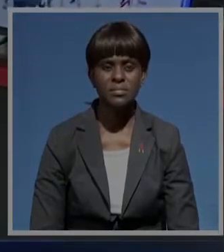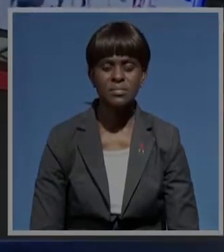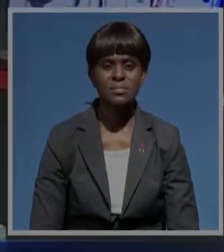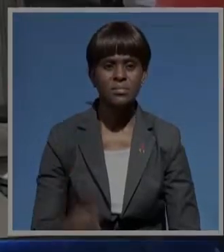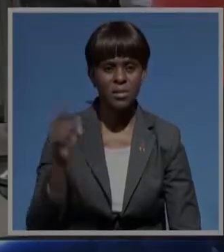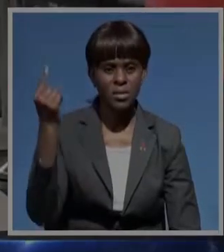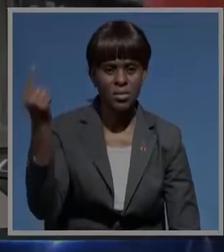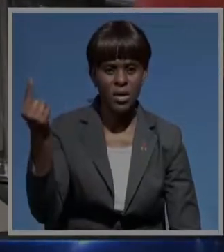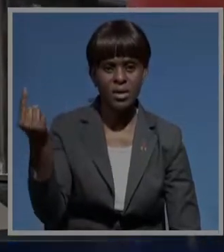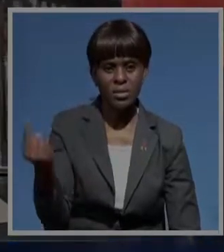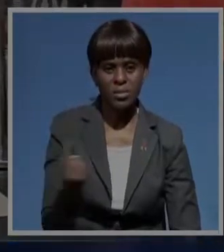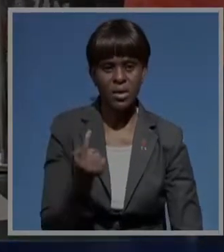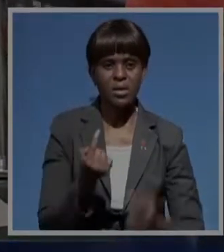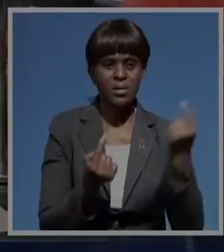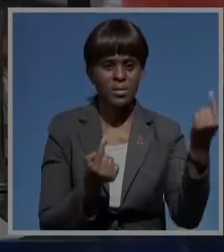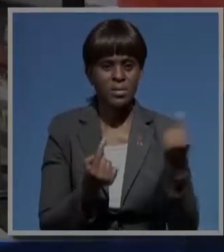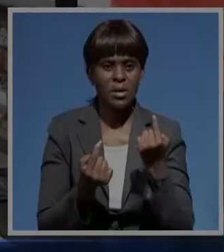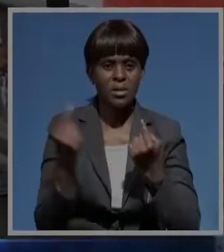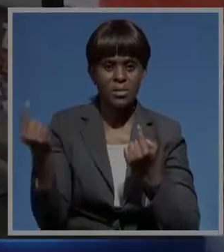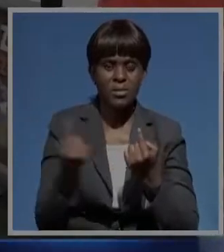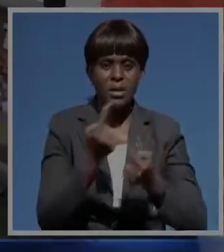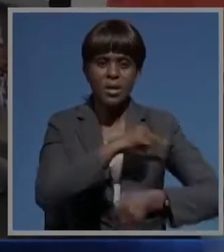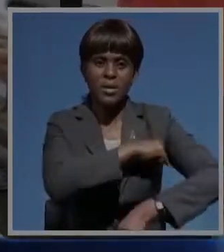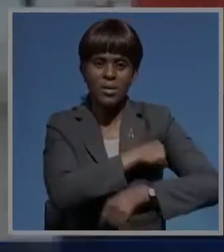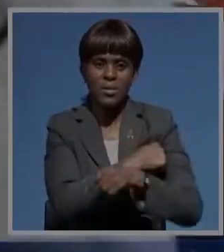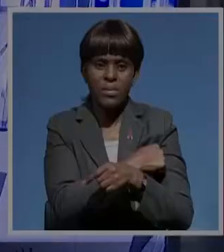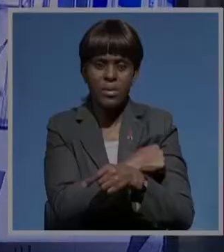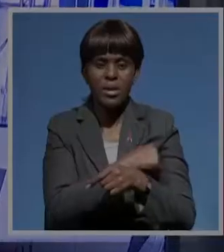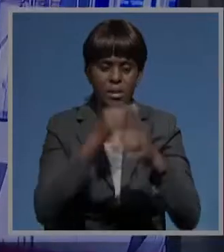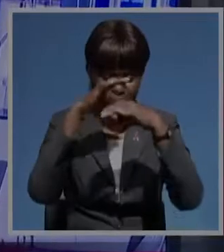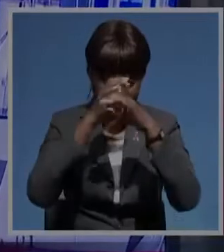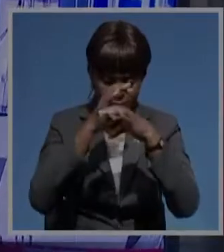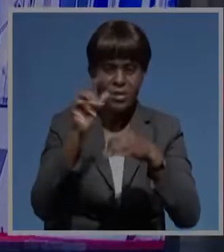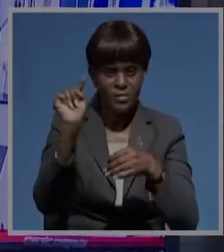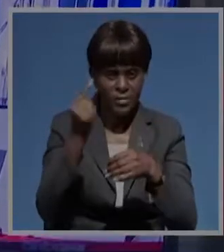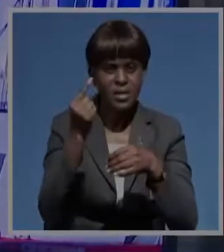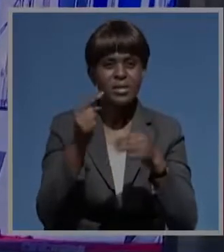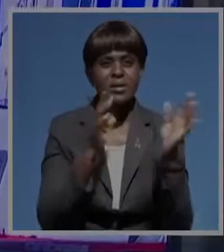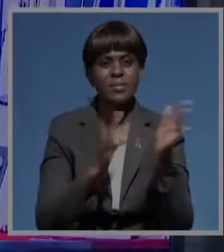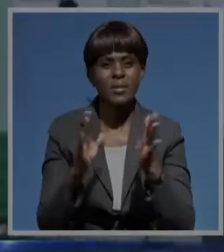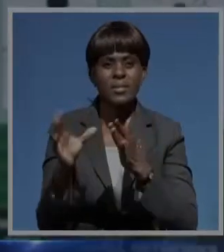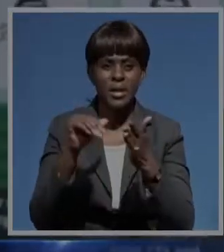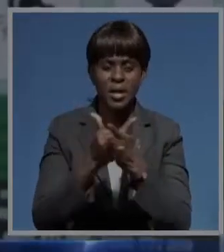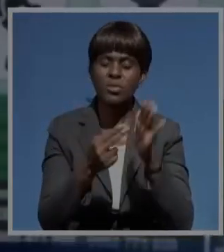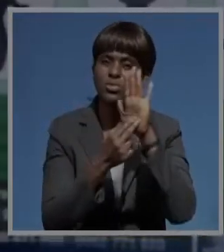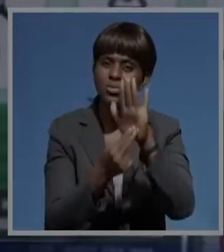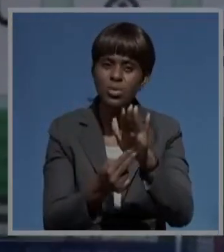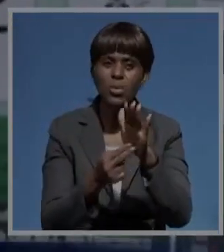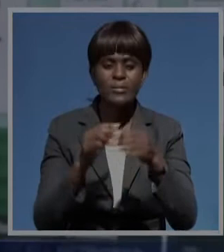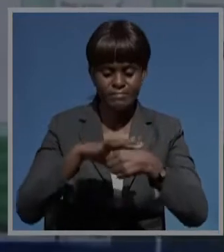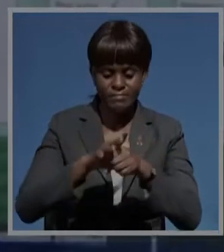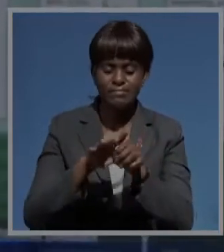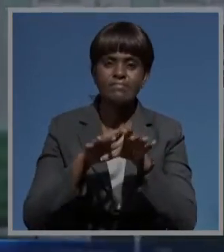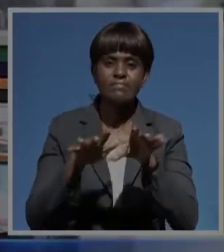One at a time, their temperature is checked with the help of a thermal scanner as the first measure to detect signs of the